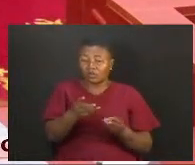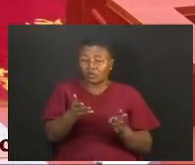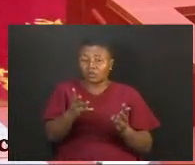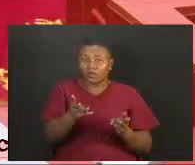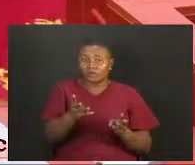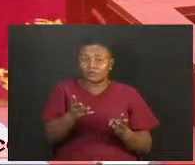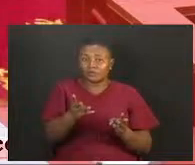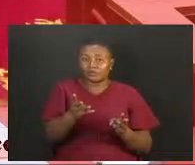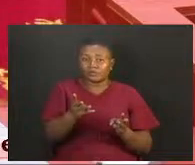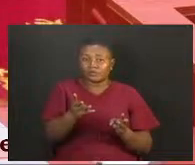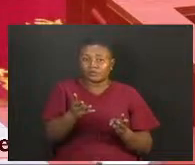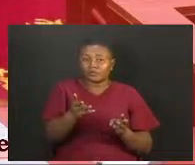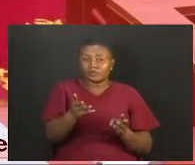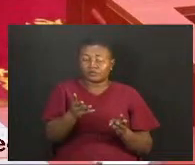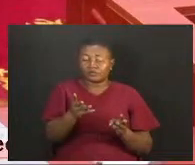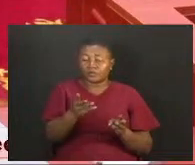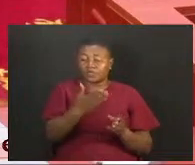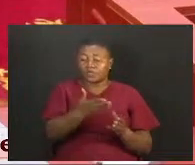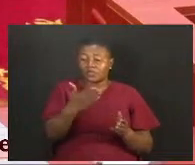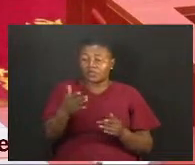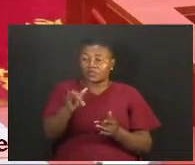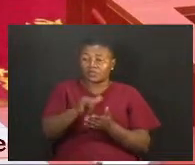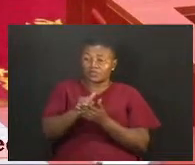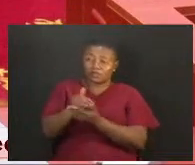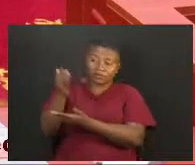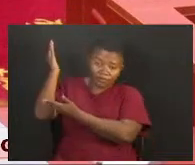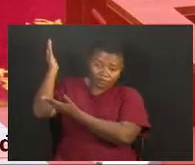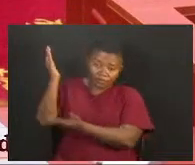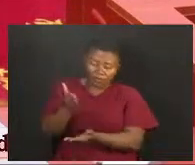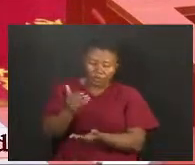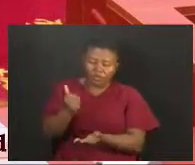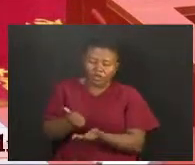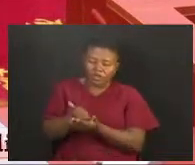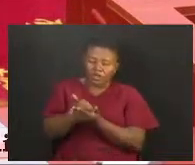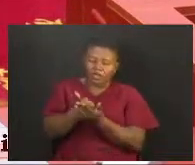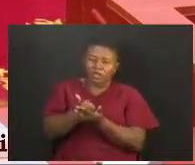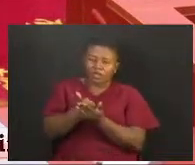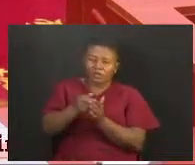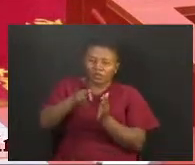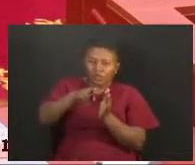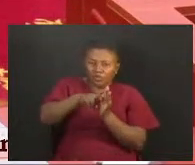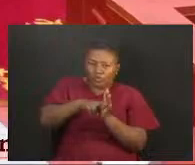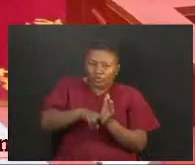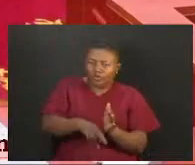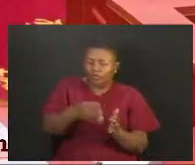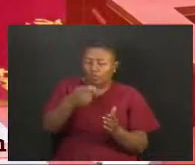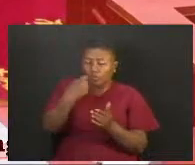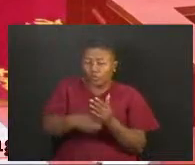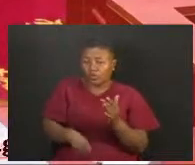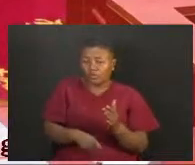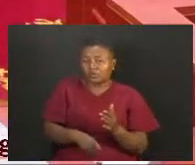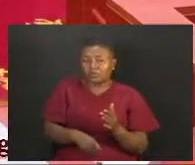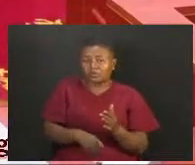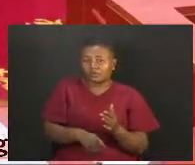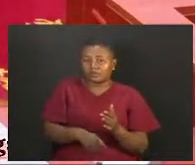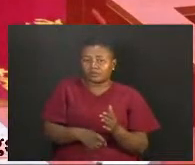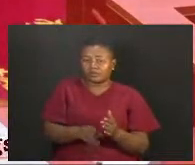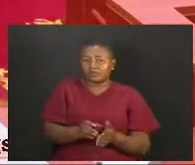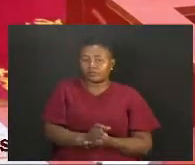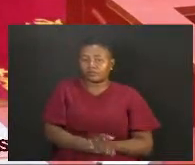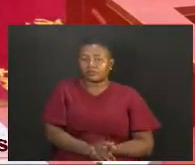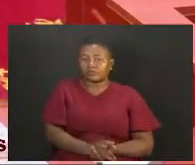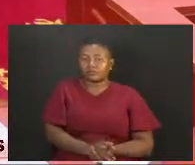products originally imported will reduce import and related FX requirements, boding well for